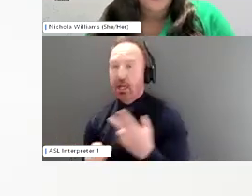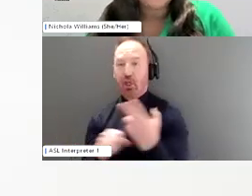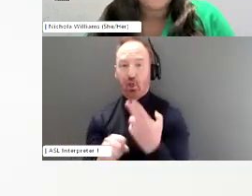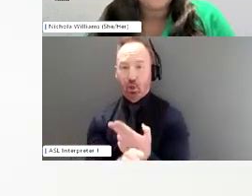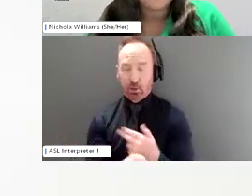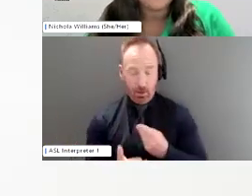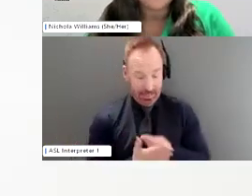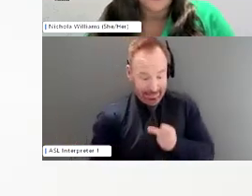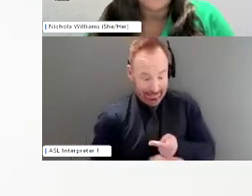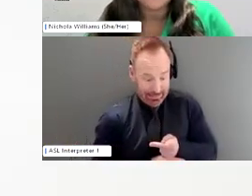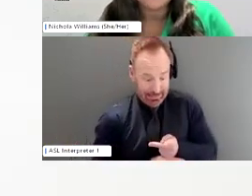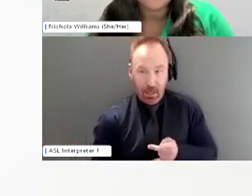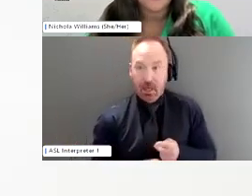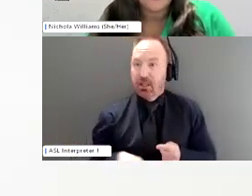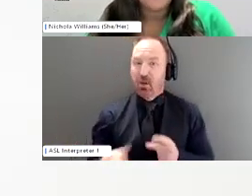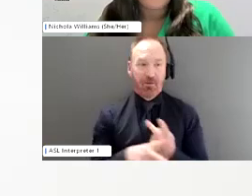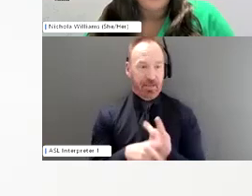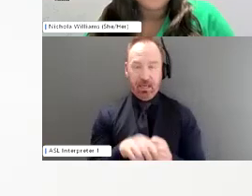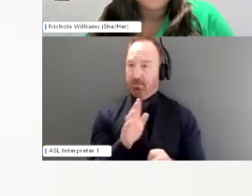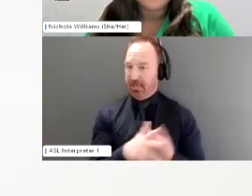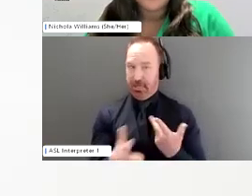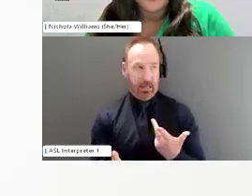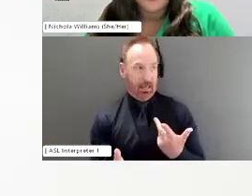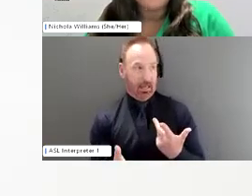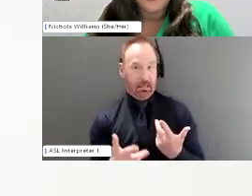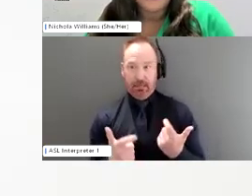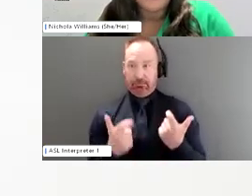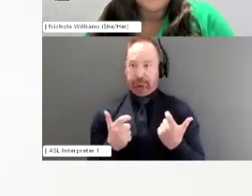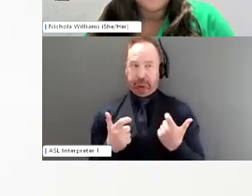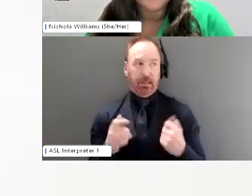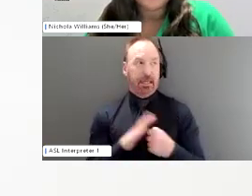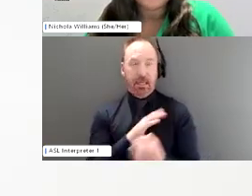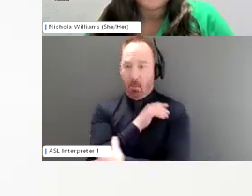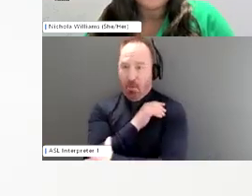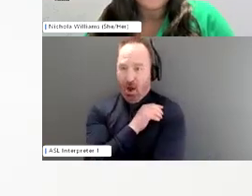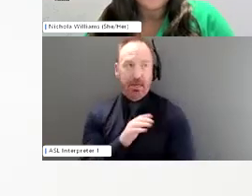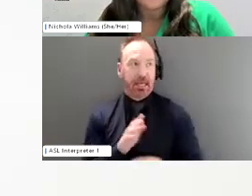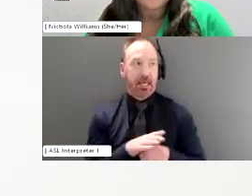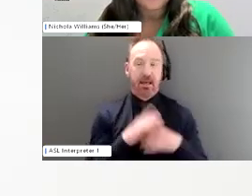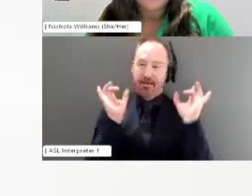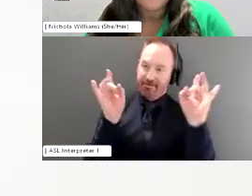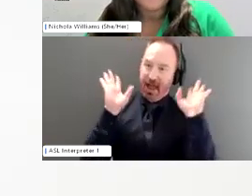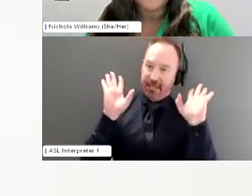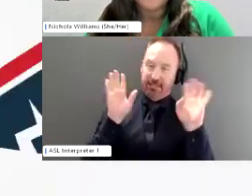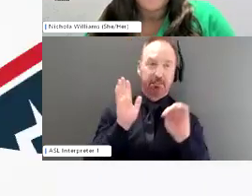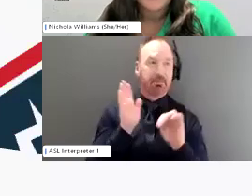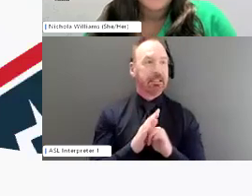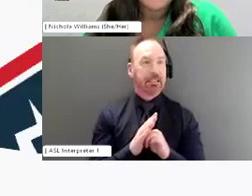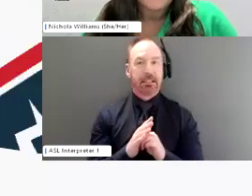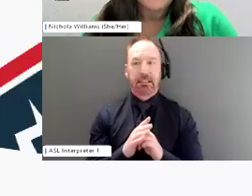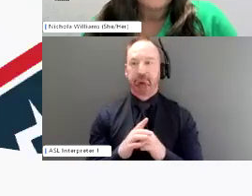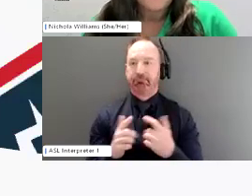can trap survivors in cycles of poverty and violence. Okay.